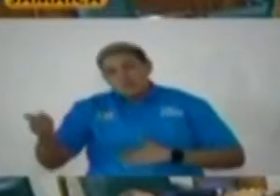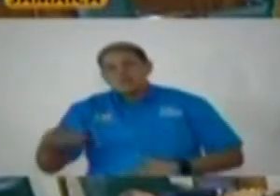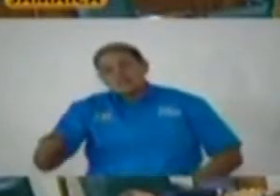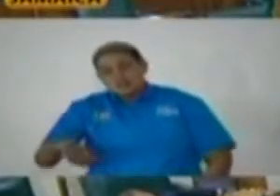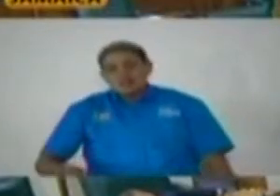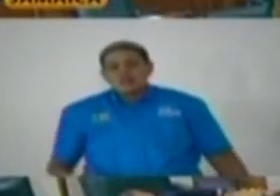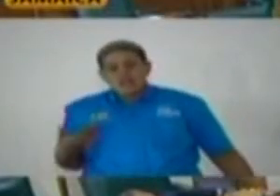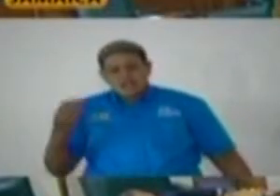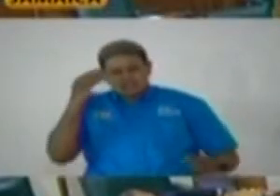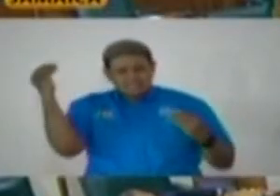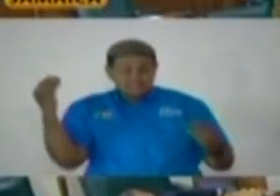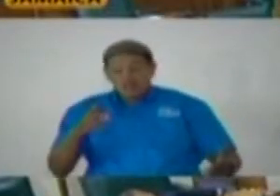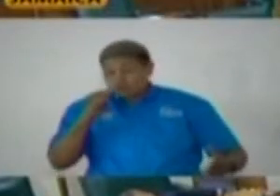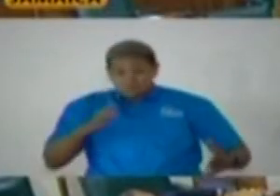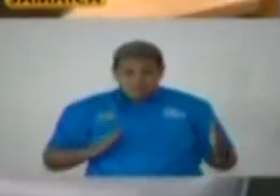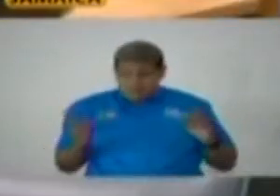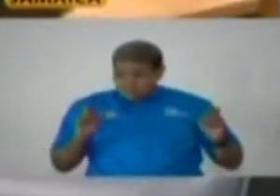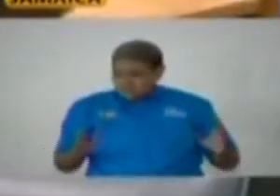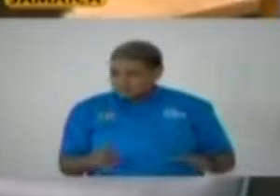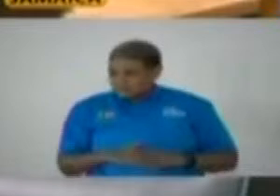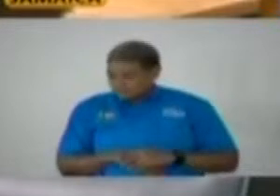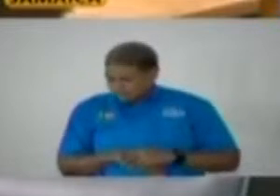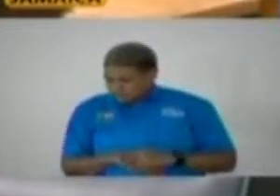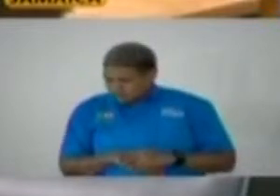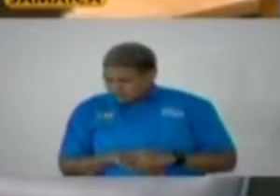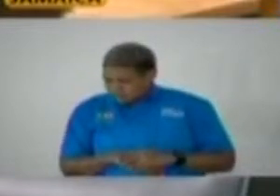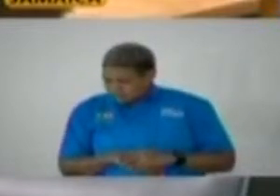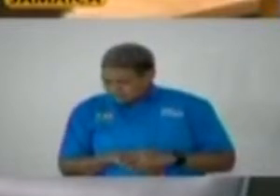And I tell you, Madam Speaker,